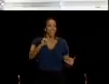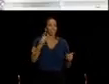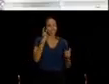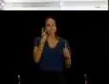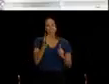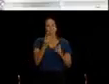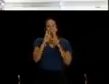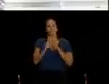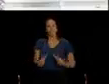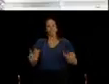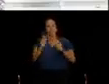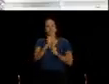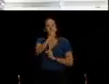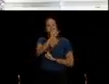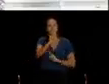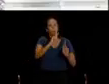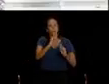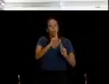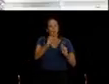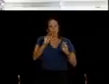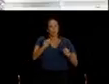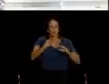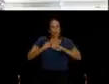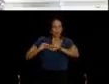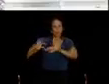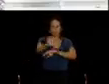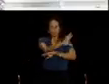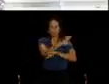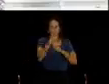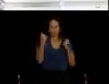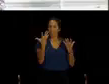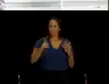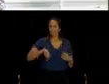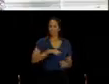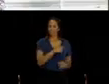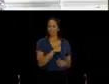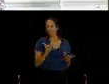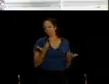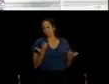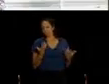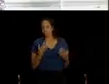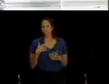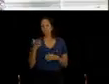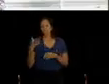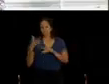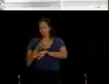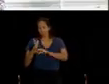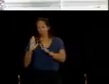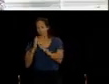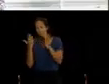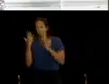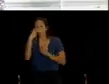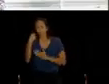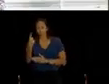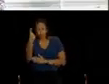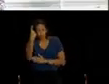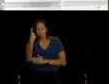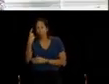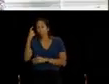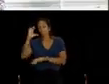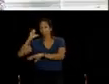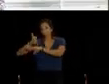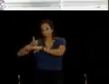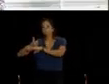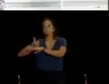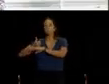value of disabled people. And so after The Pretty One came Sam Supersedes.